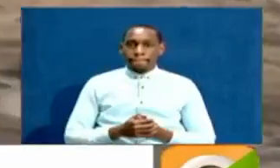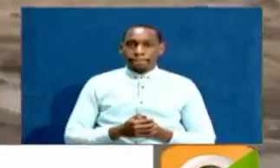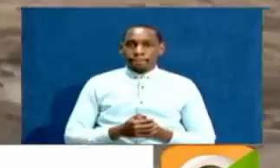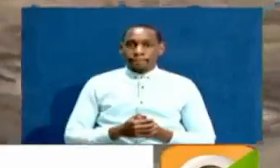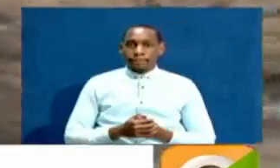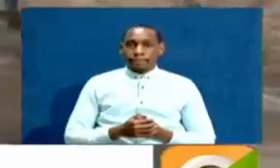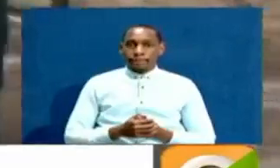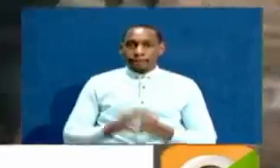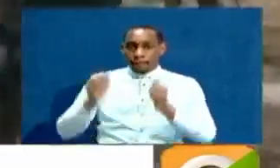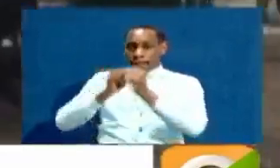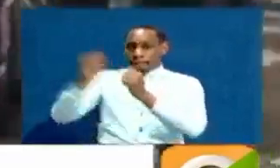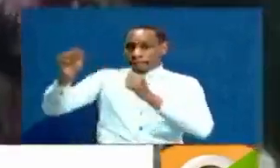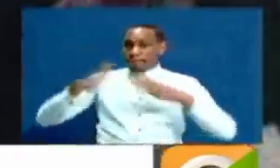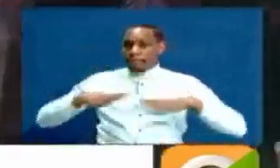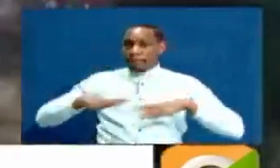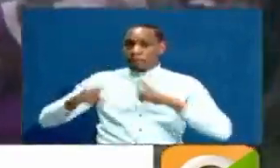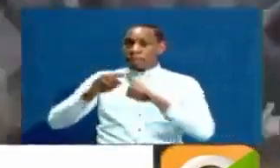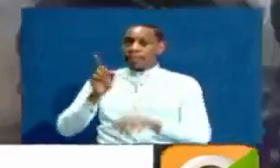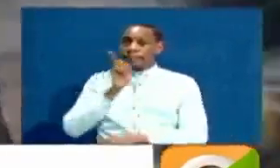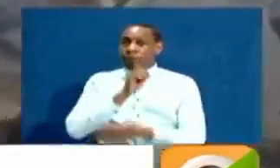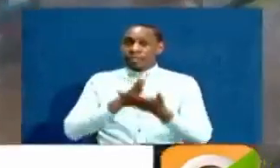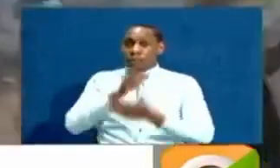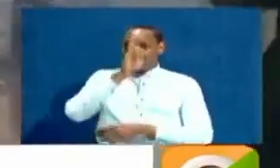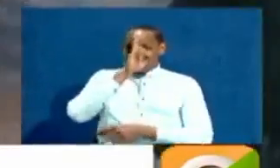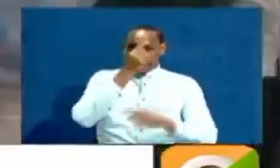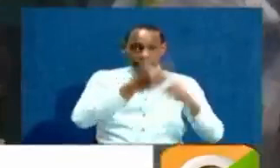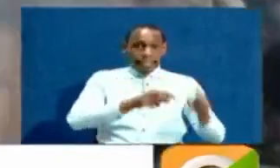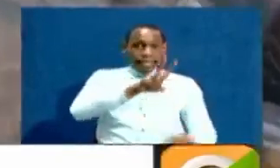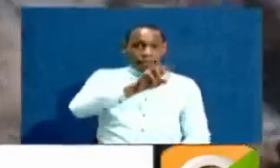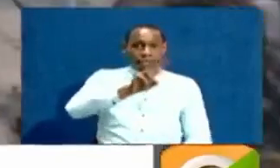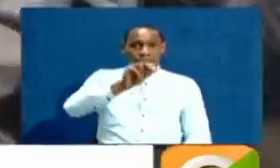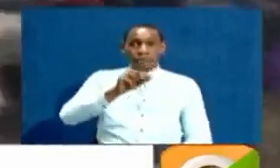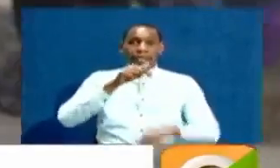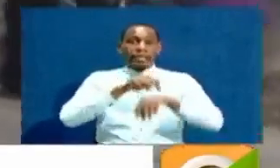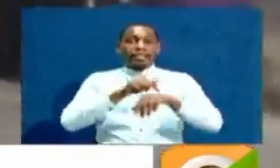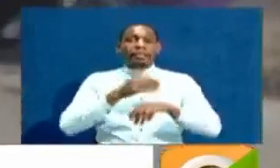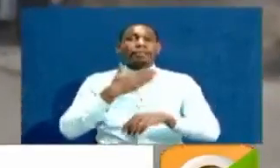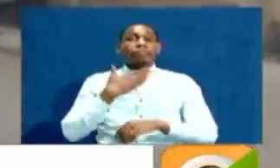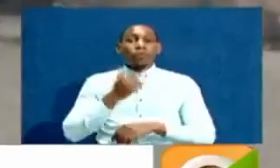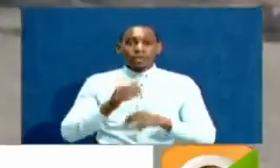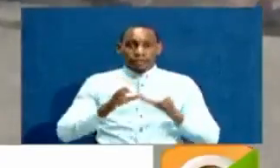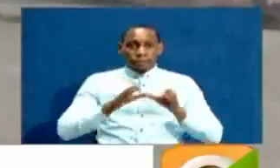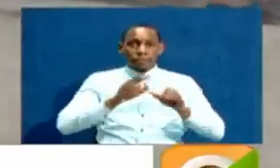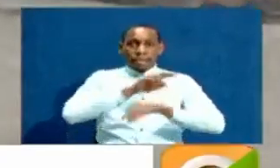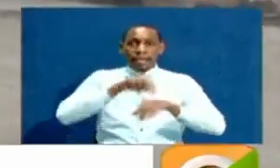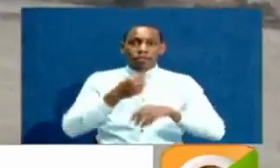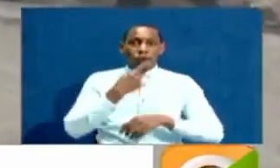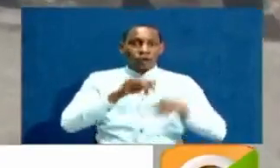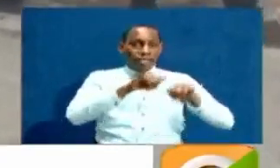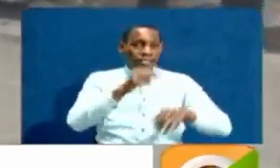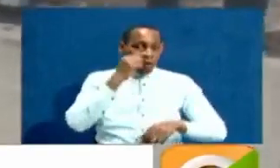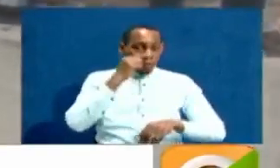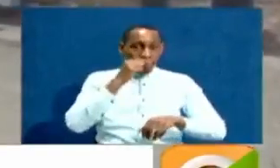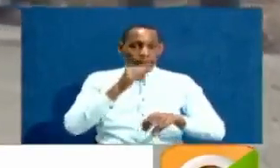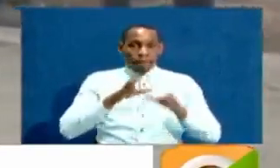At least 15 people were killed by police in 2020 as they were trying to enforce the national curfew imposed